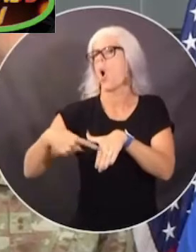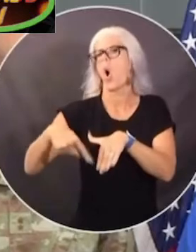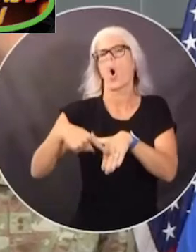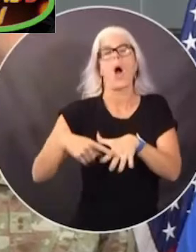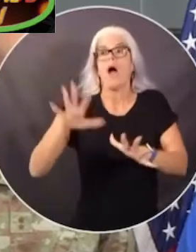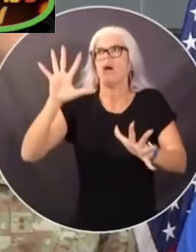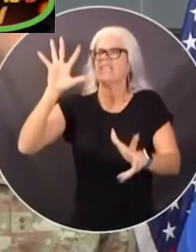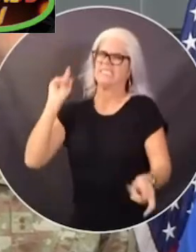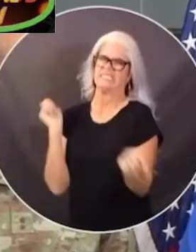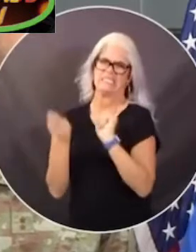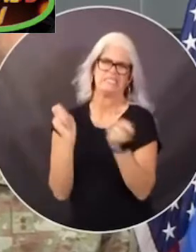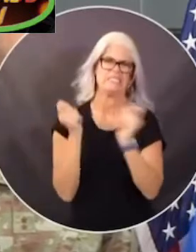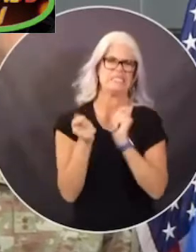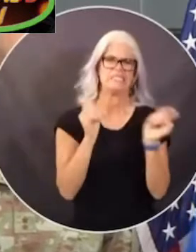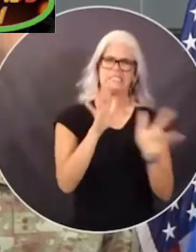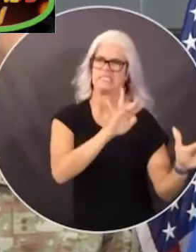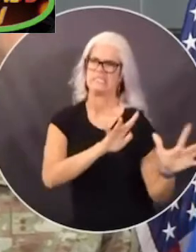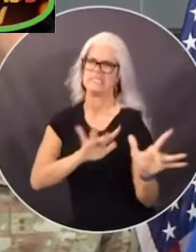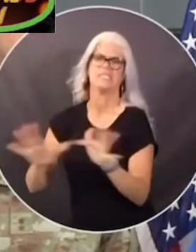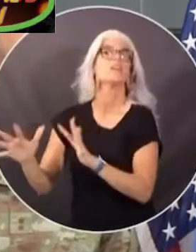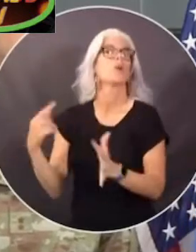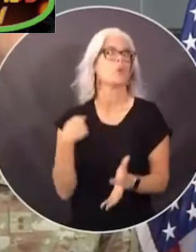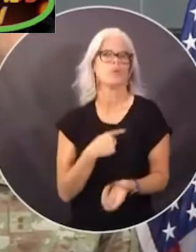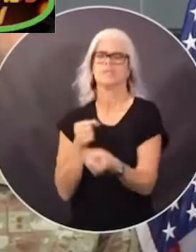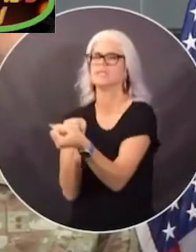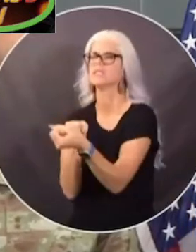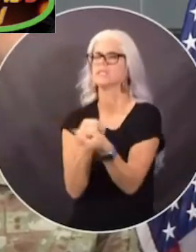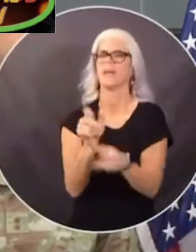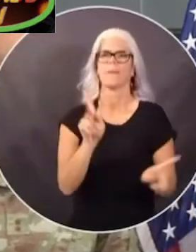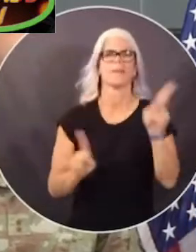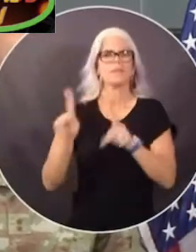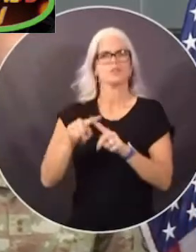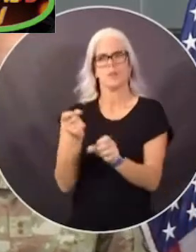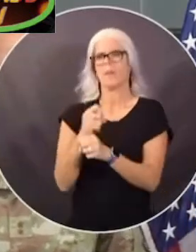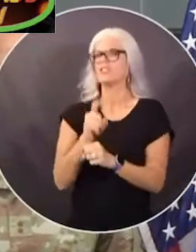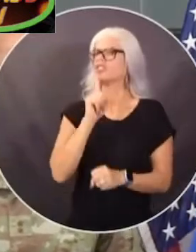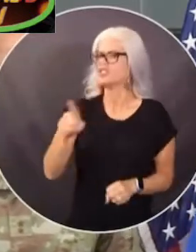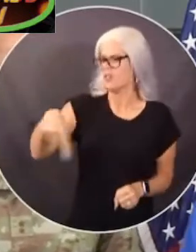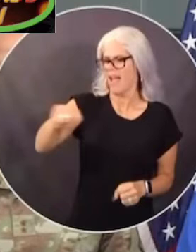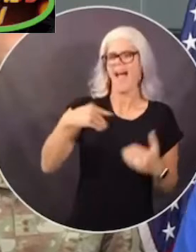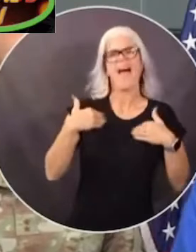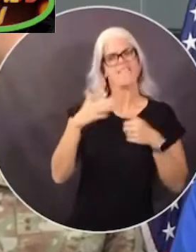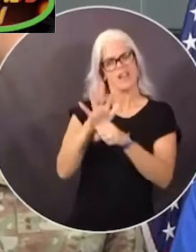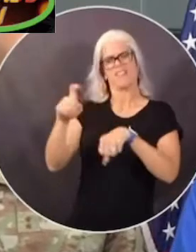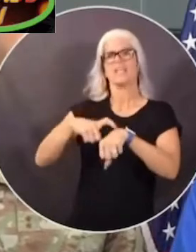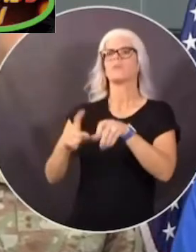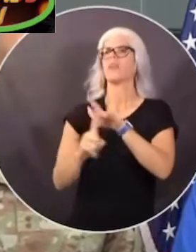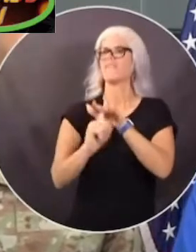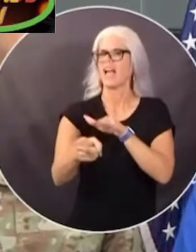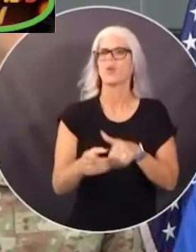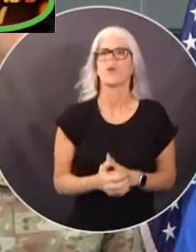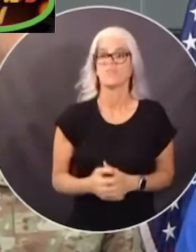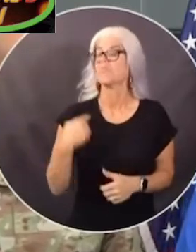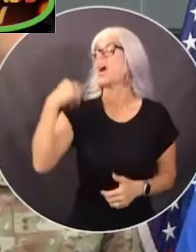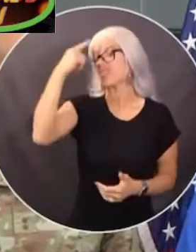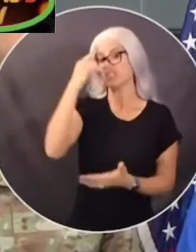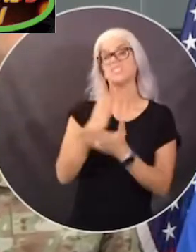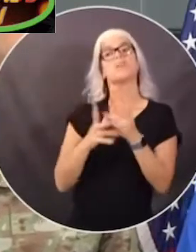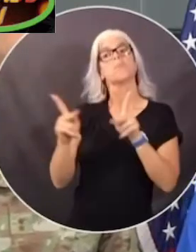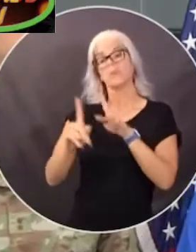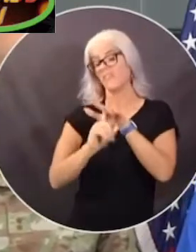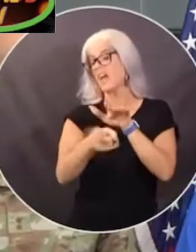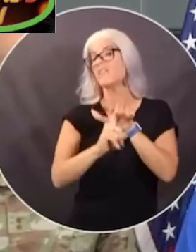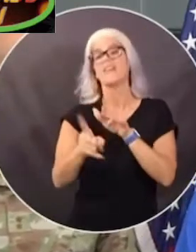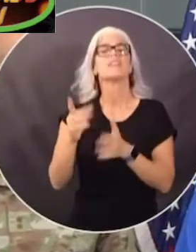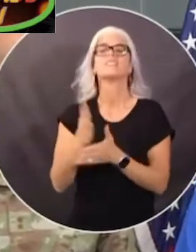know that they provided people with an ample opportunity to be able to evacuate. I do think some heeded it, some did not and chose to